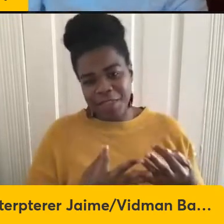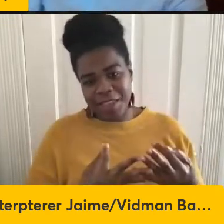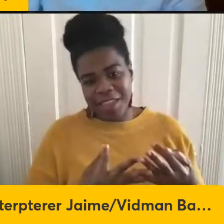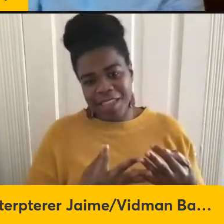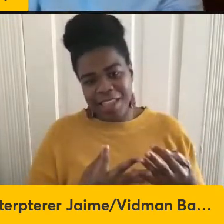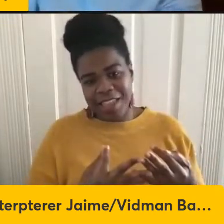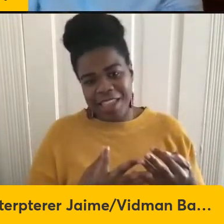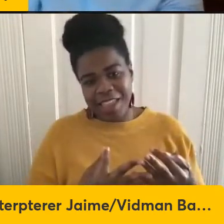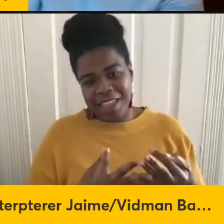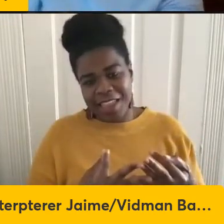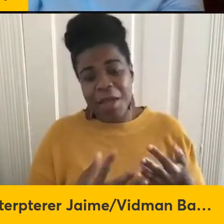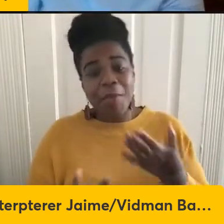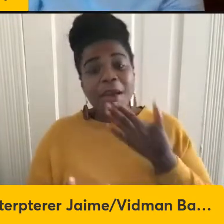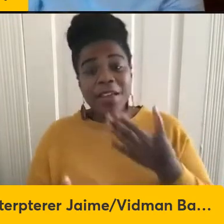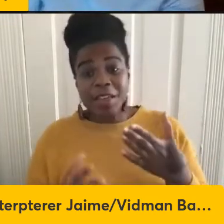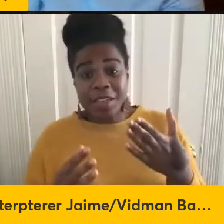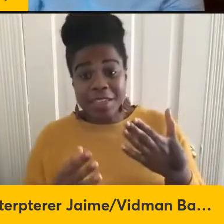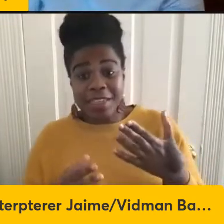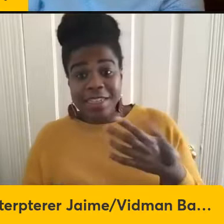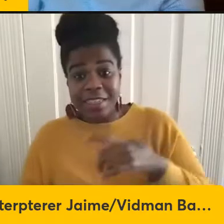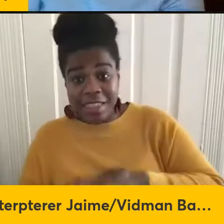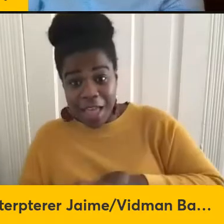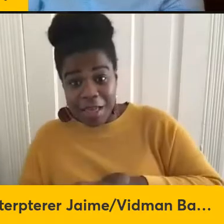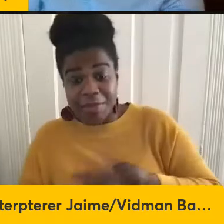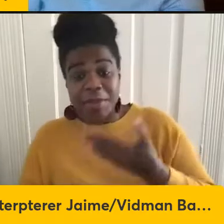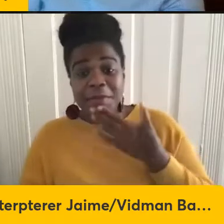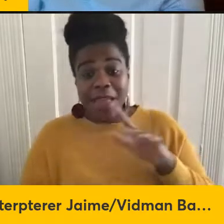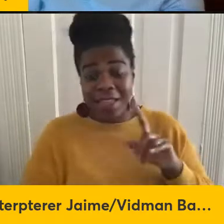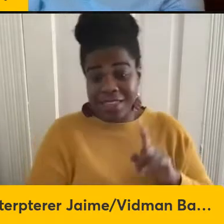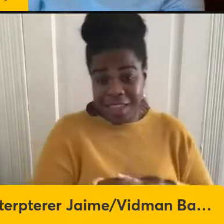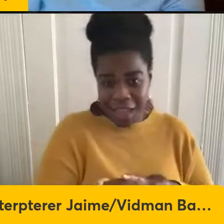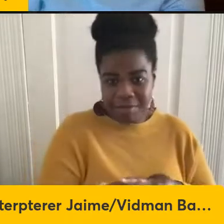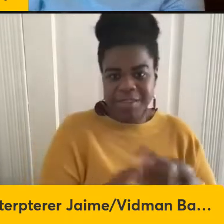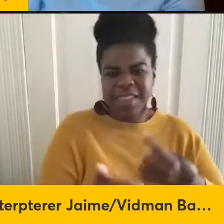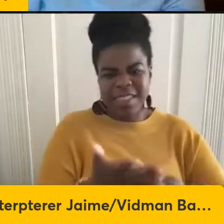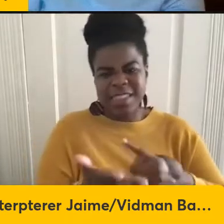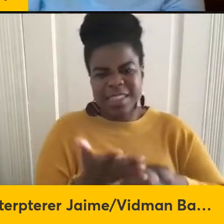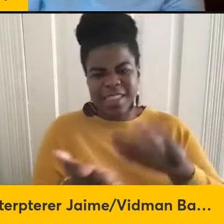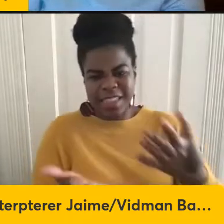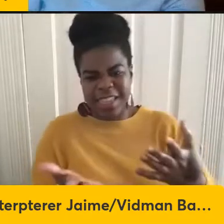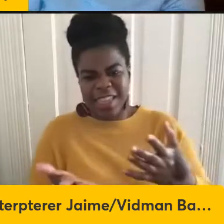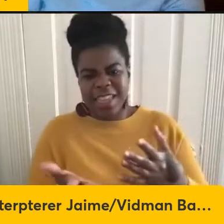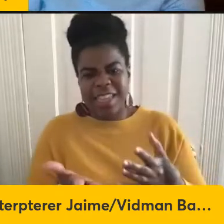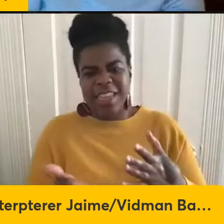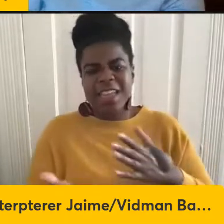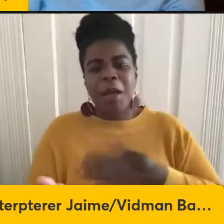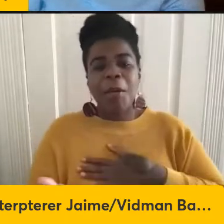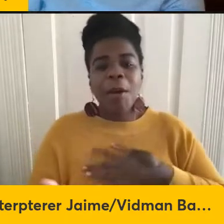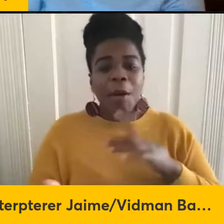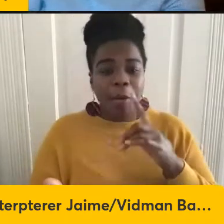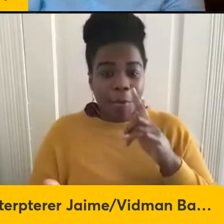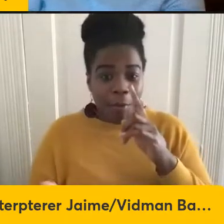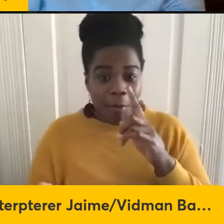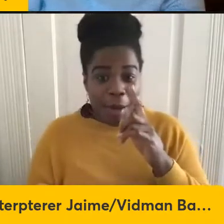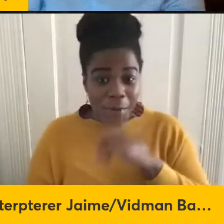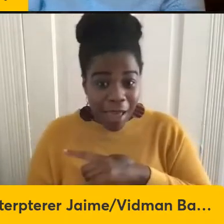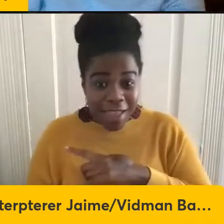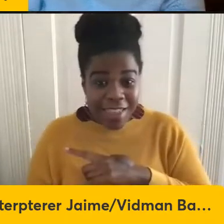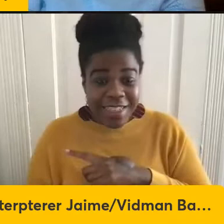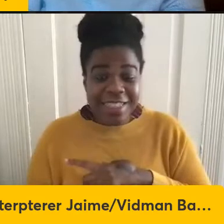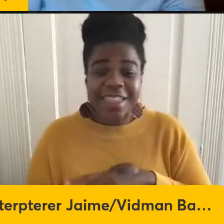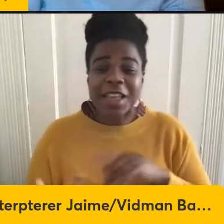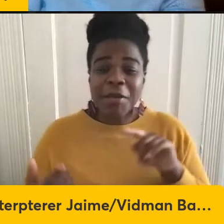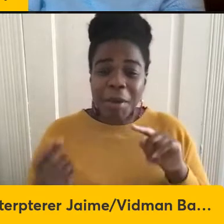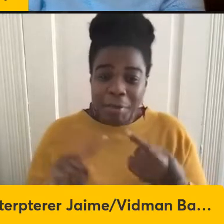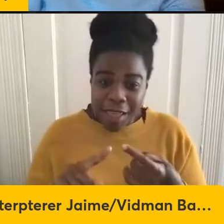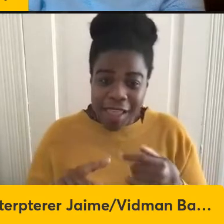good and my bad moments, and I can have my mice versus pain versus ADHD and